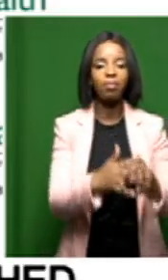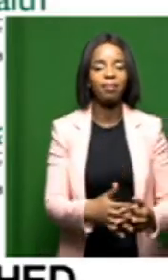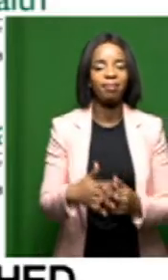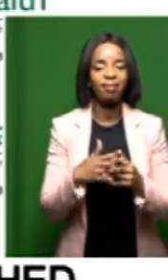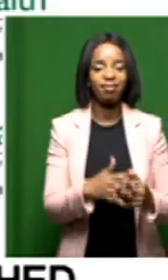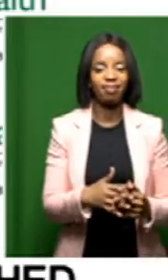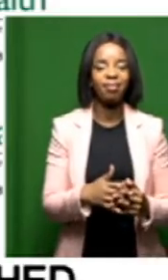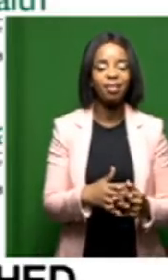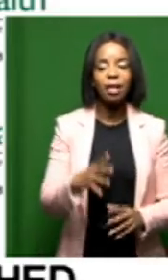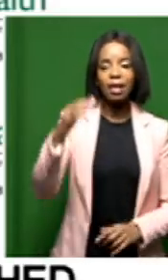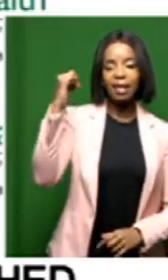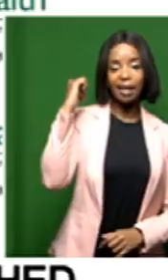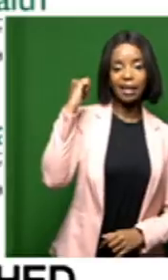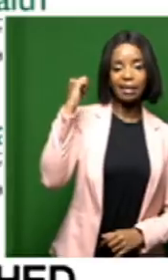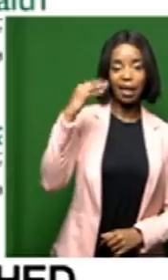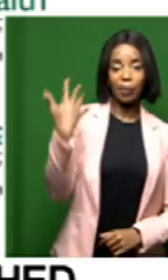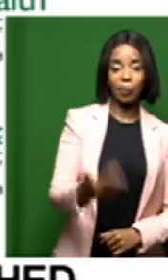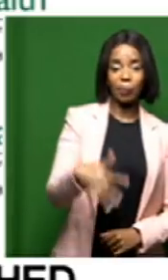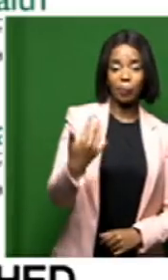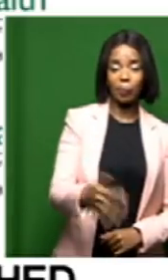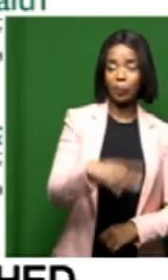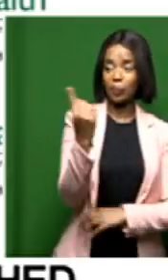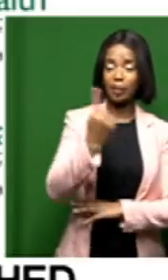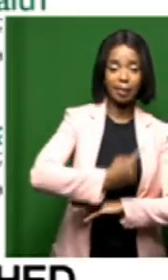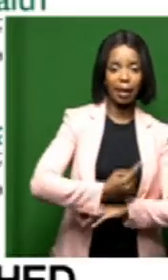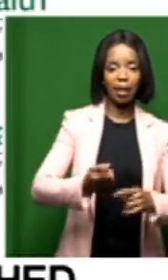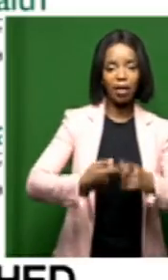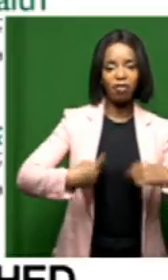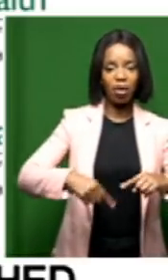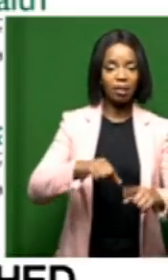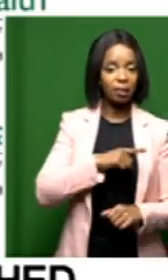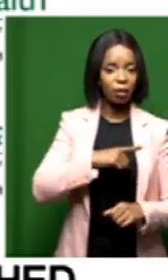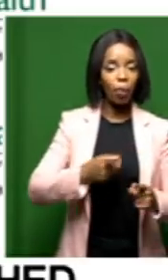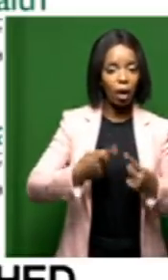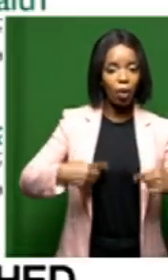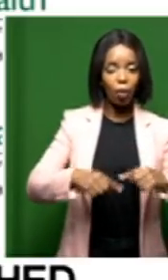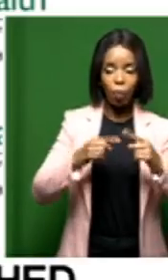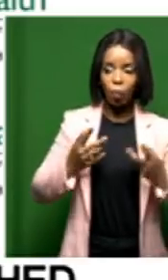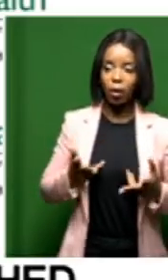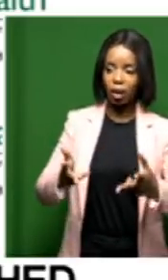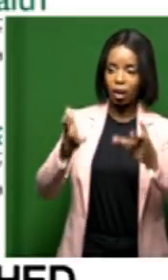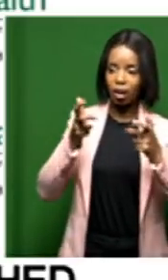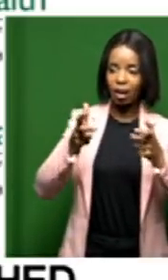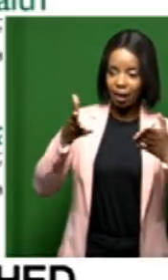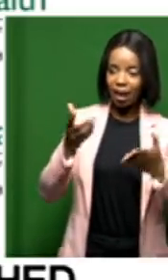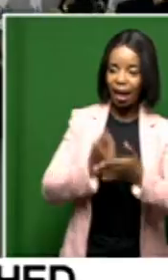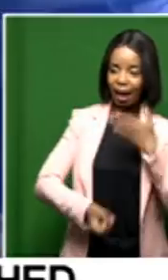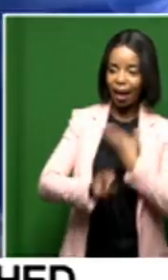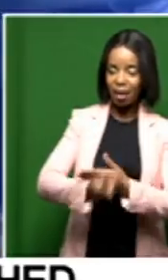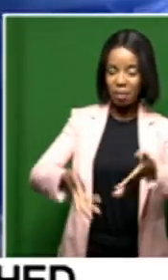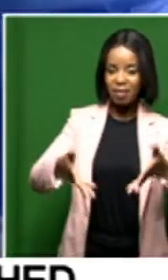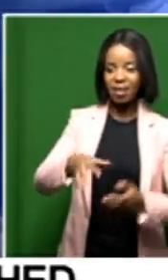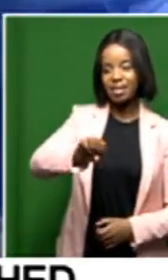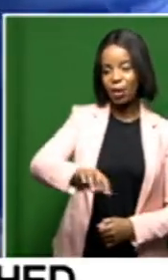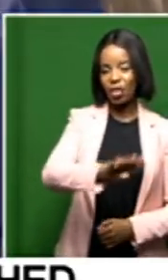yesterday it was a very good day for us to witness the beginning of this in South Africa. Yeah.